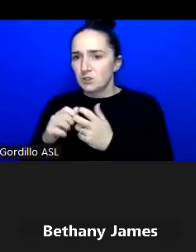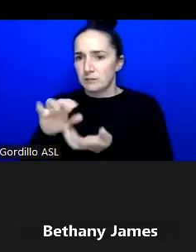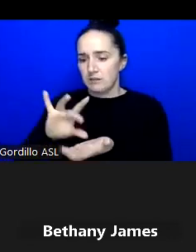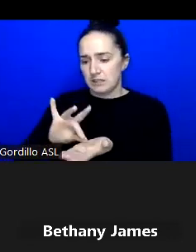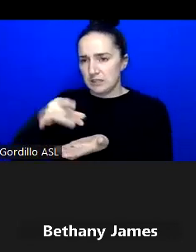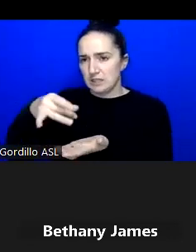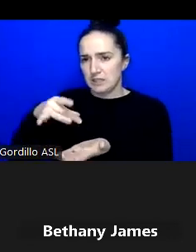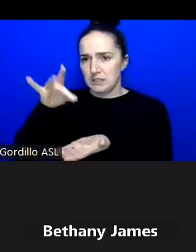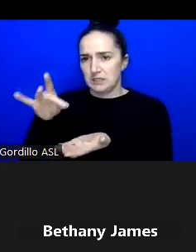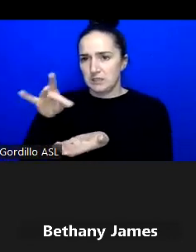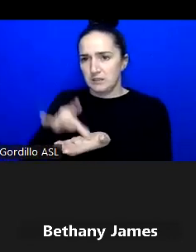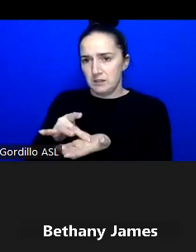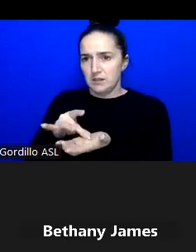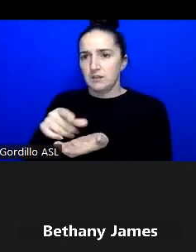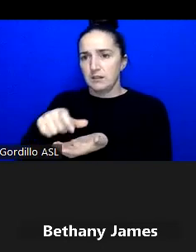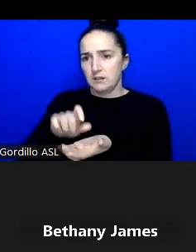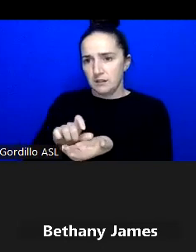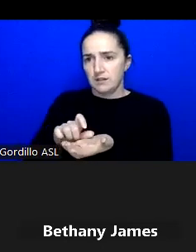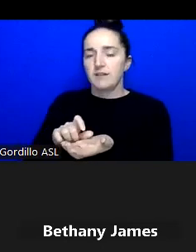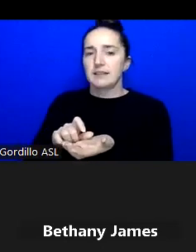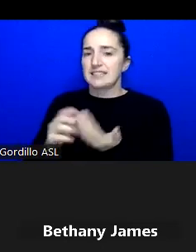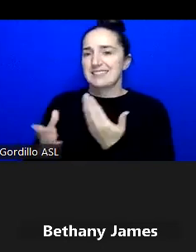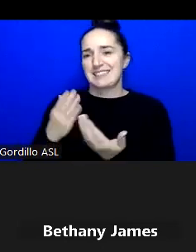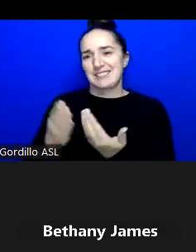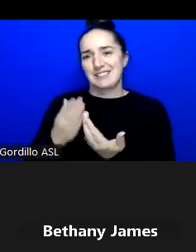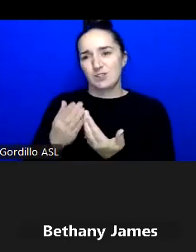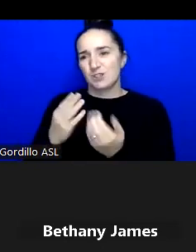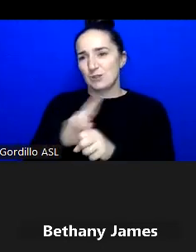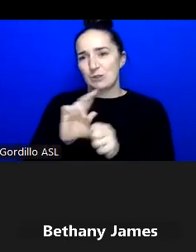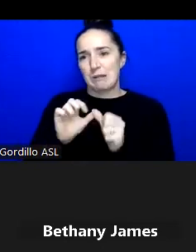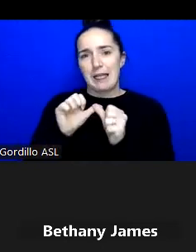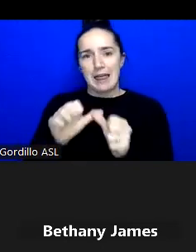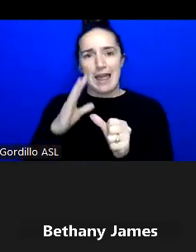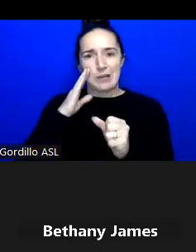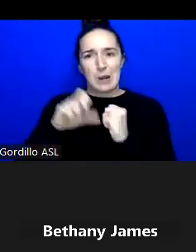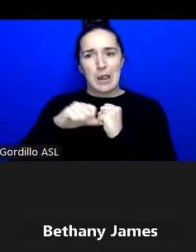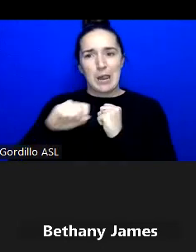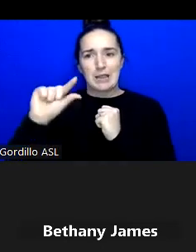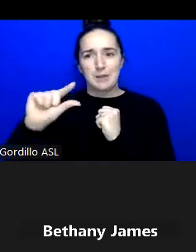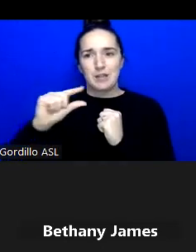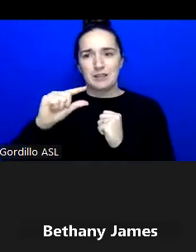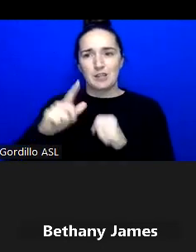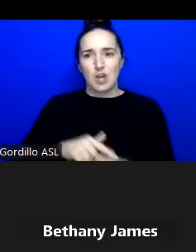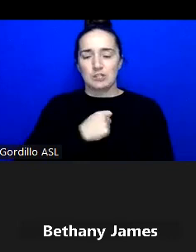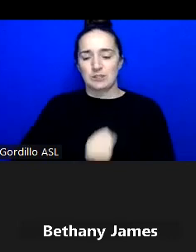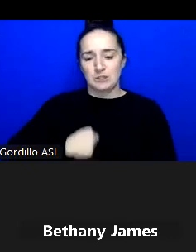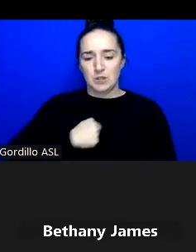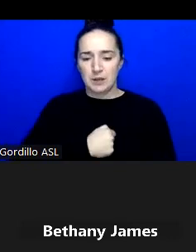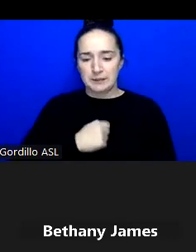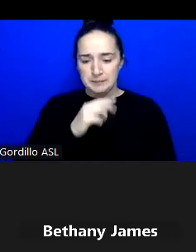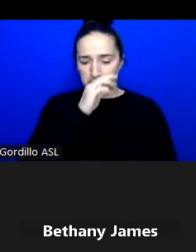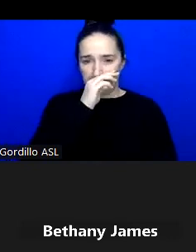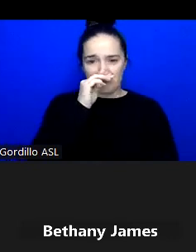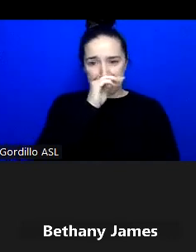those devices for as long as possible. There's lots of stuff on the list, and I know I'm running a little bit long. I apologize, guys. The last thing I wanted to touch on